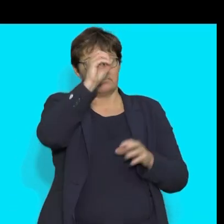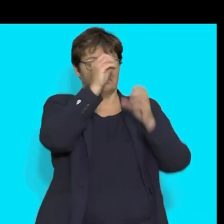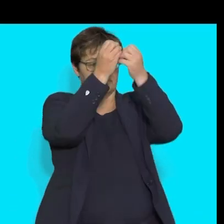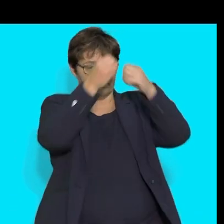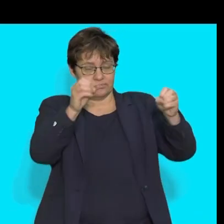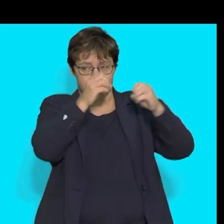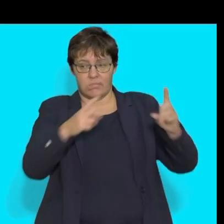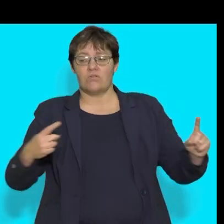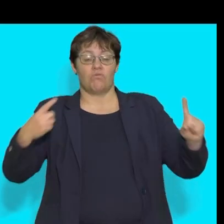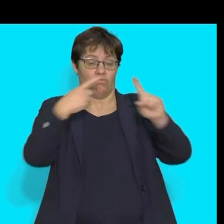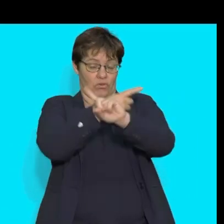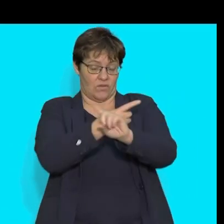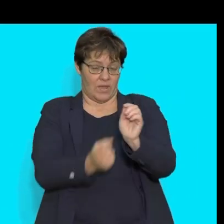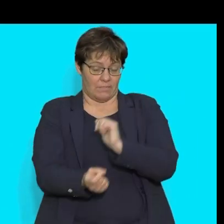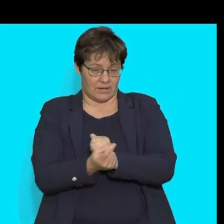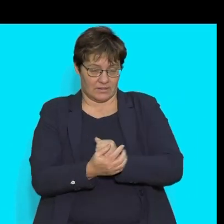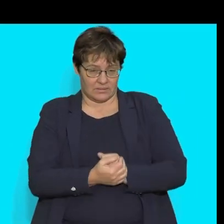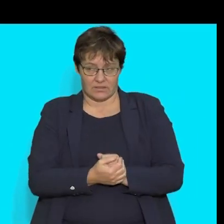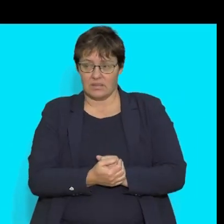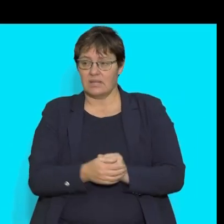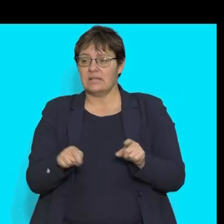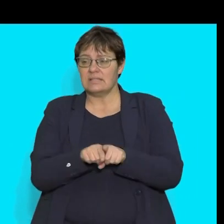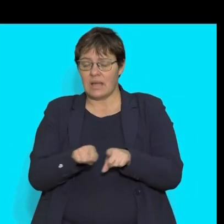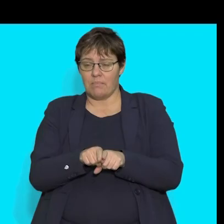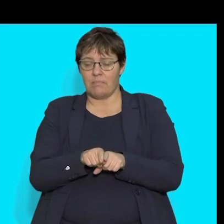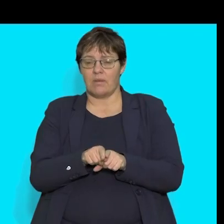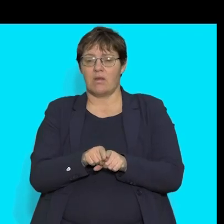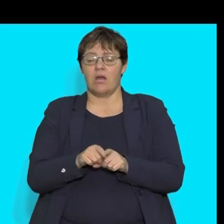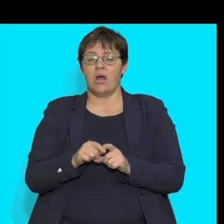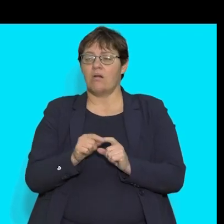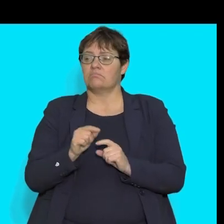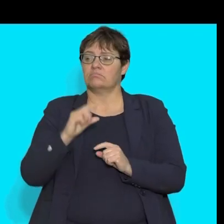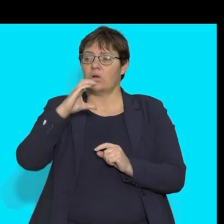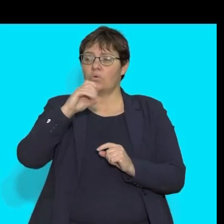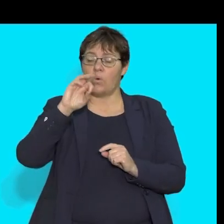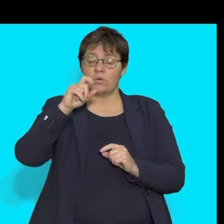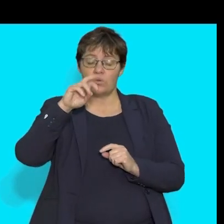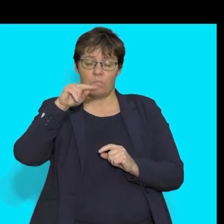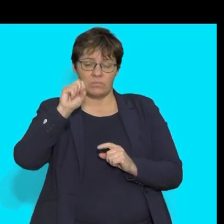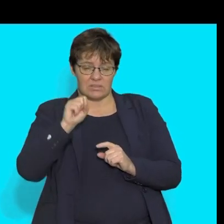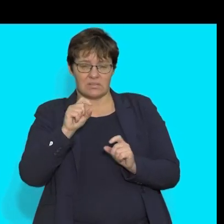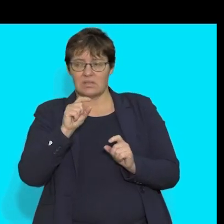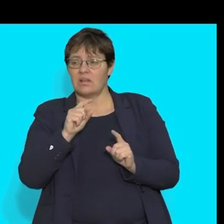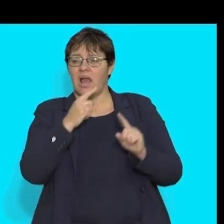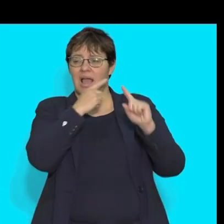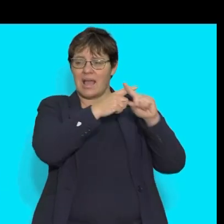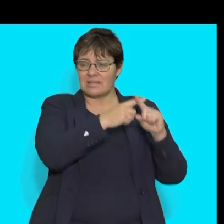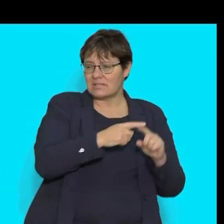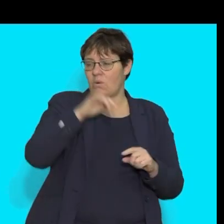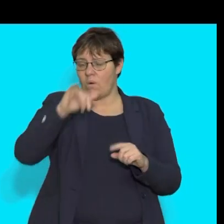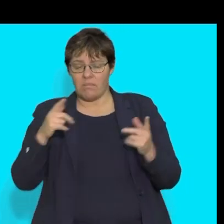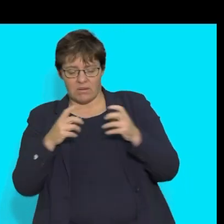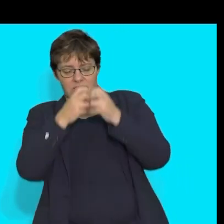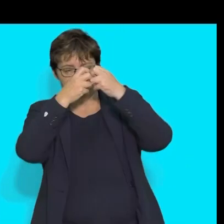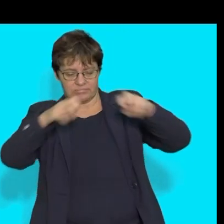crossing over happening. We also know that there is random arrangements of chromosomes that occur during metaphase 1